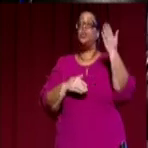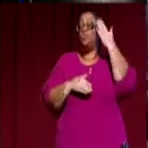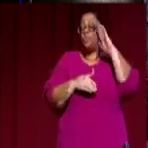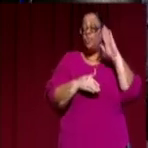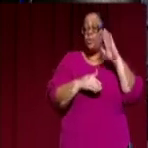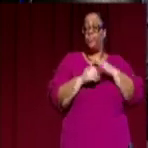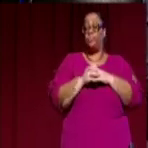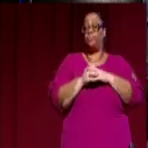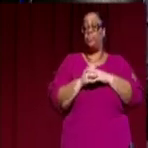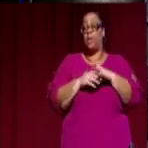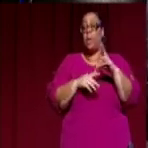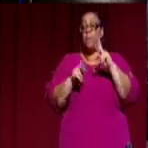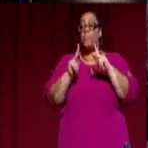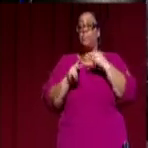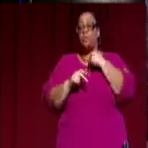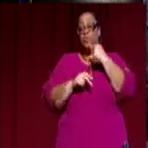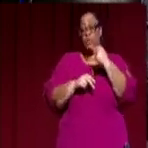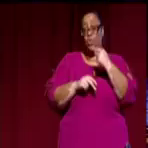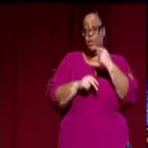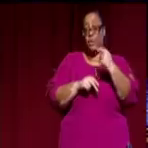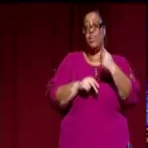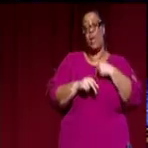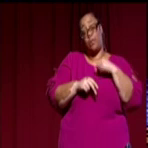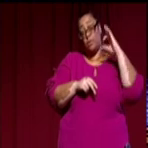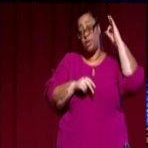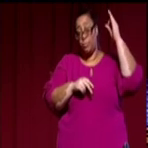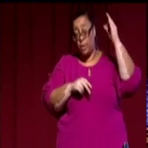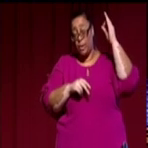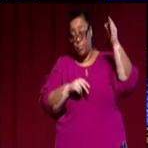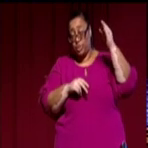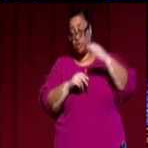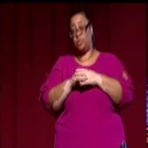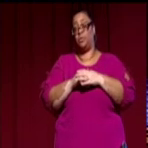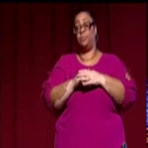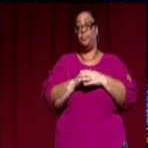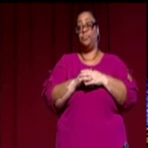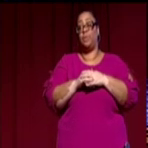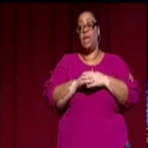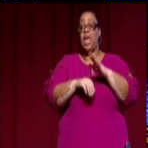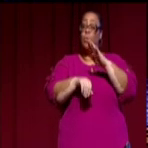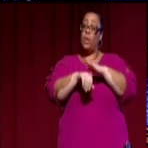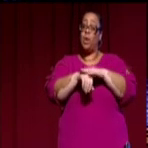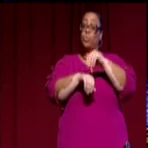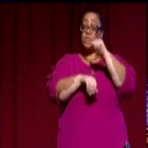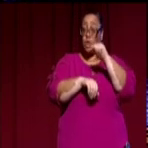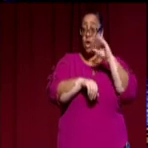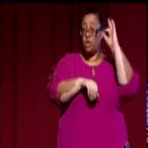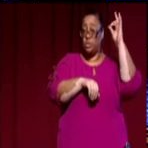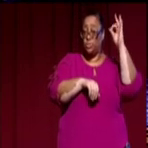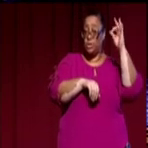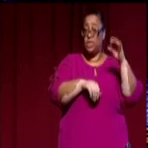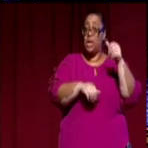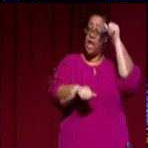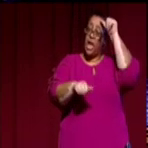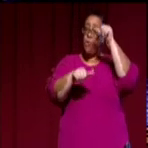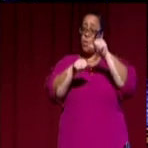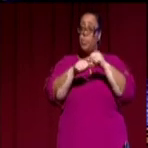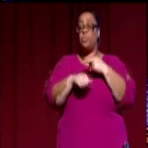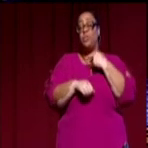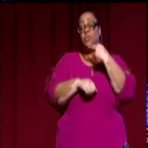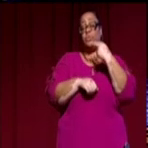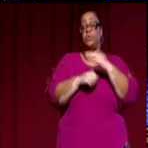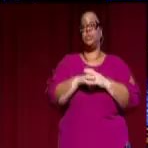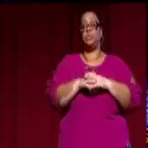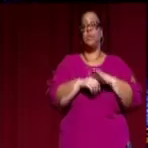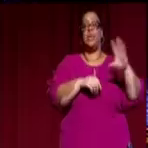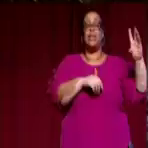told me in my home church, you're going to be a preacher. You're going to be a preacher. And I, when God was calling me to preach, I remembered those voices. DeAndre, what's the